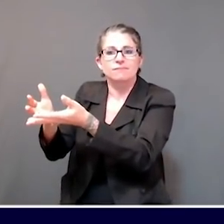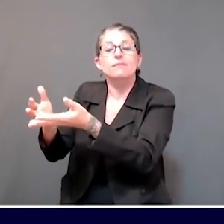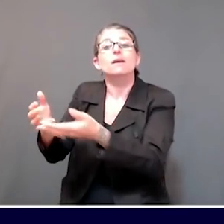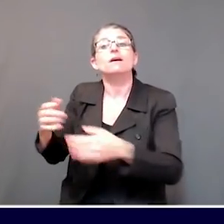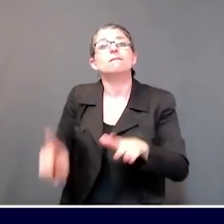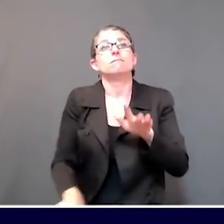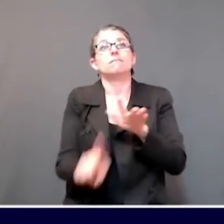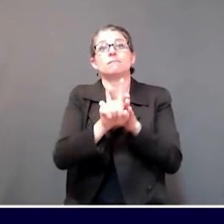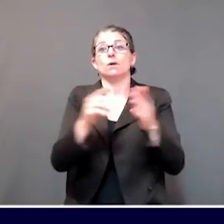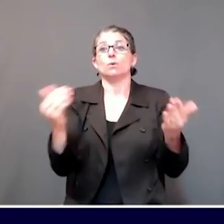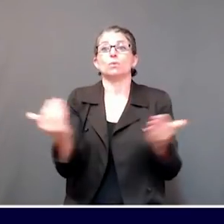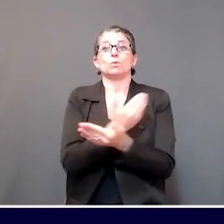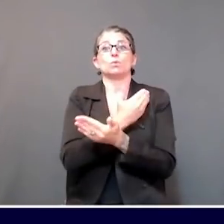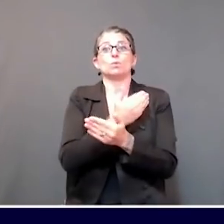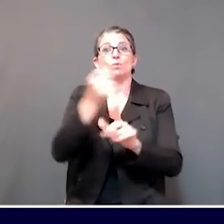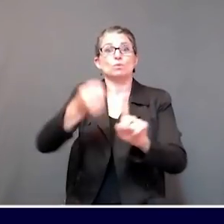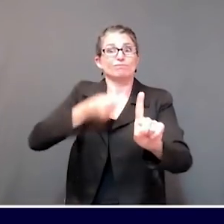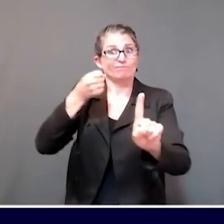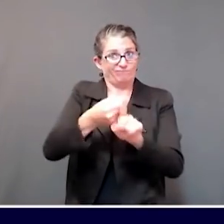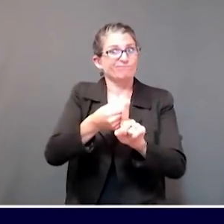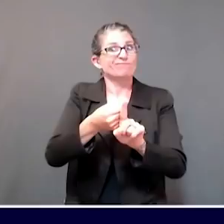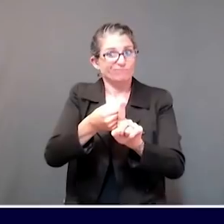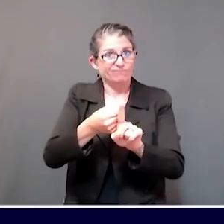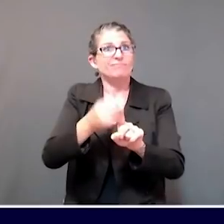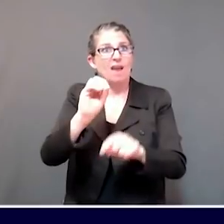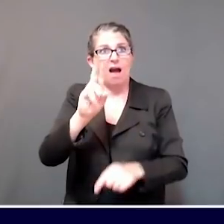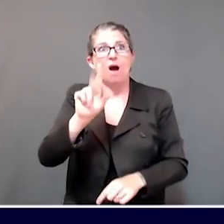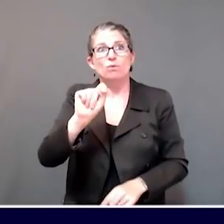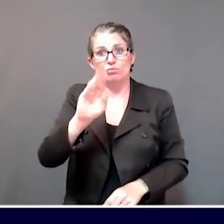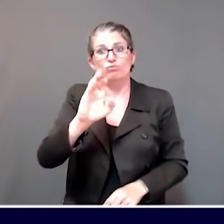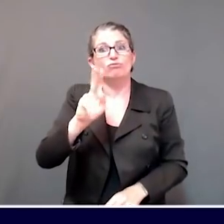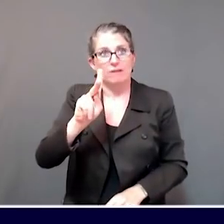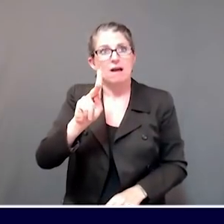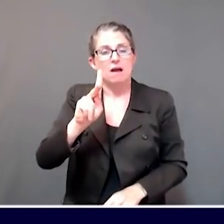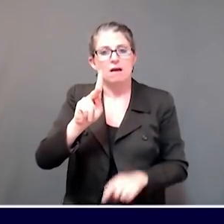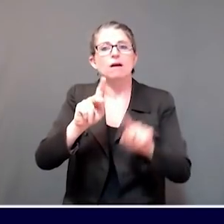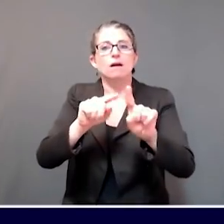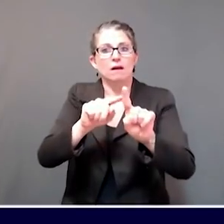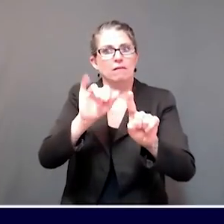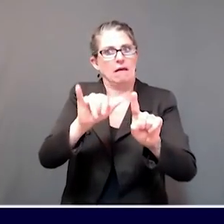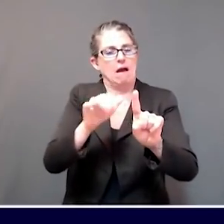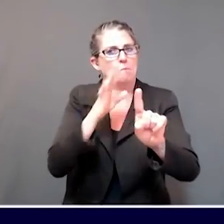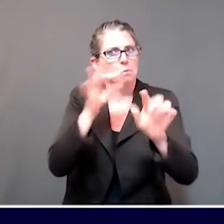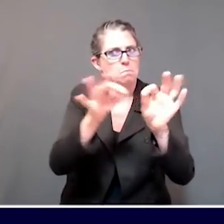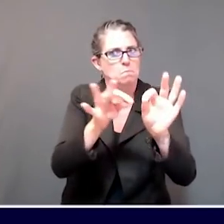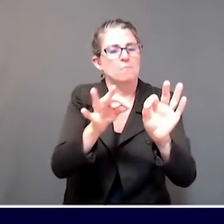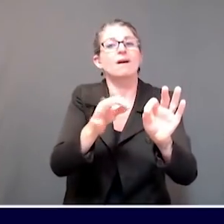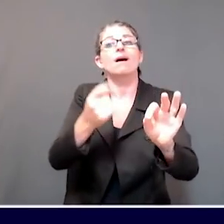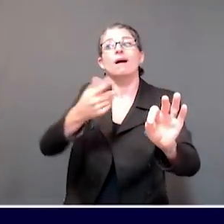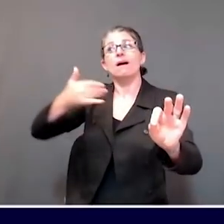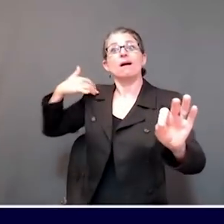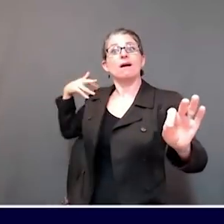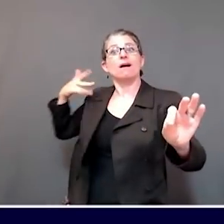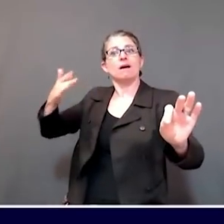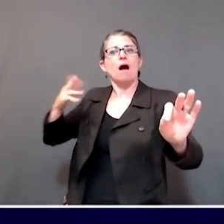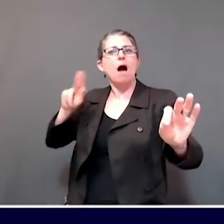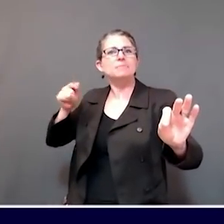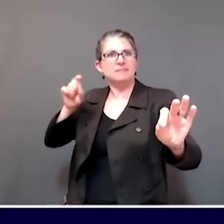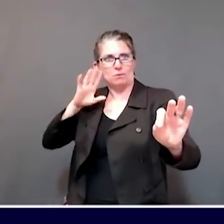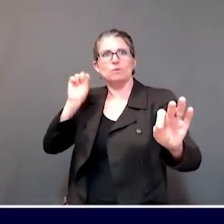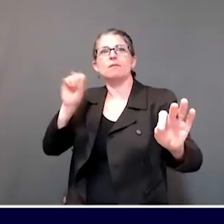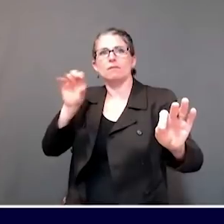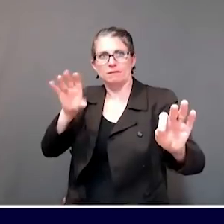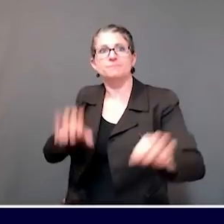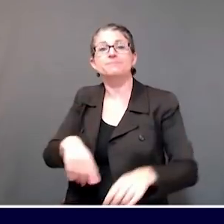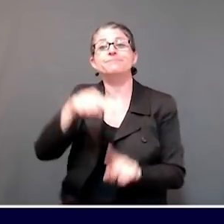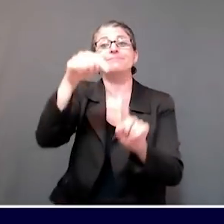Maine CDC has been involved with recently. The one new outbreak is one that's been occurring at the Cumberland County Jail, where